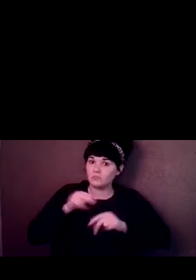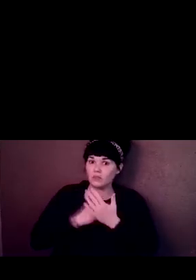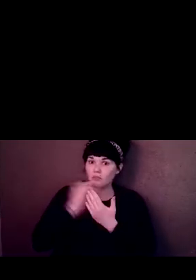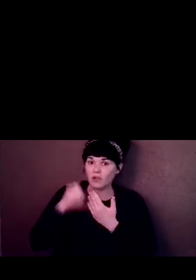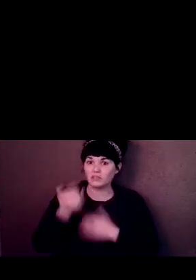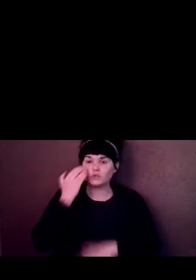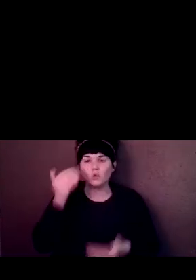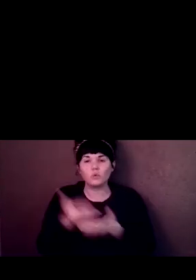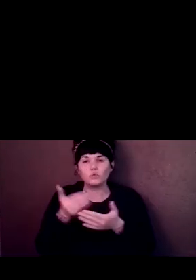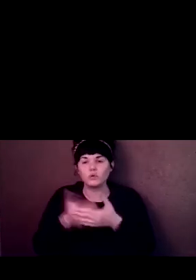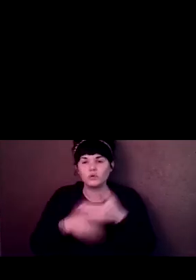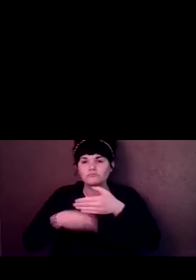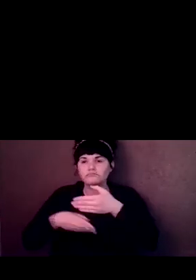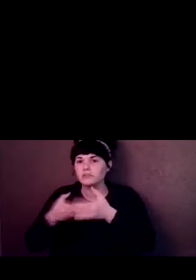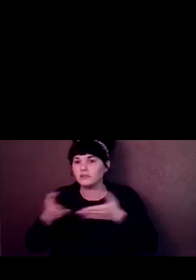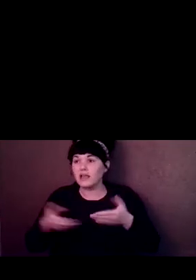what remains to be done.